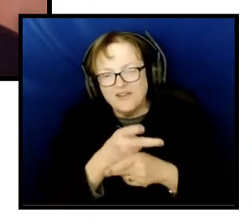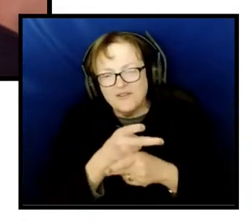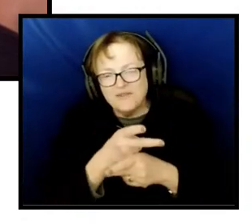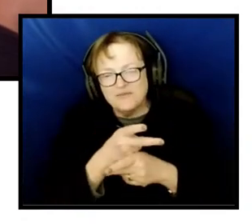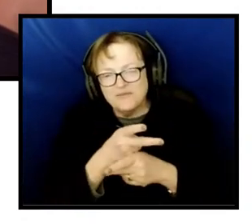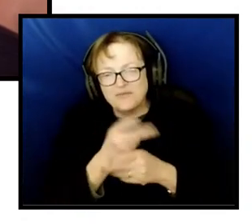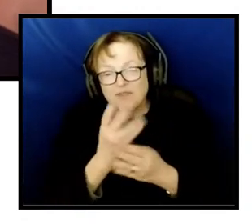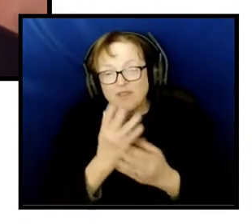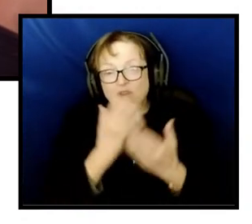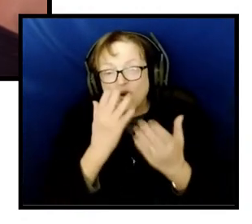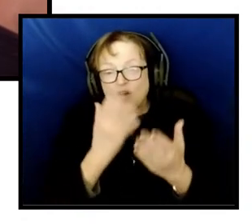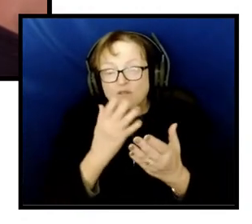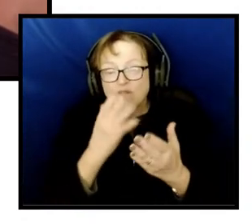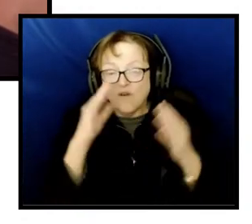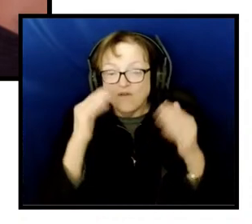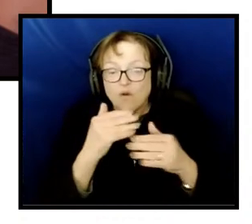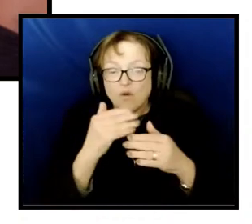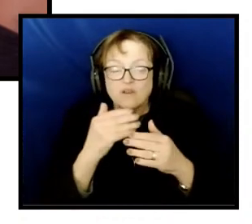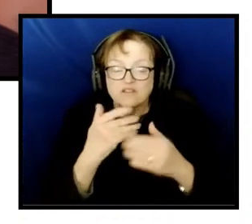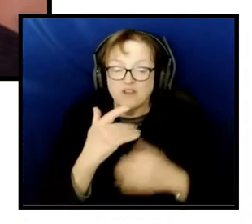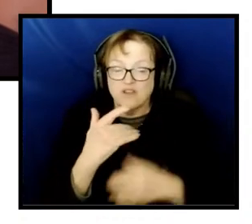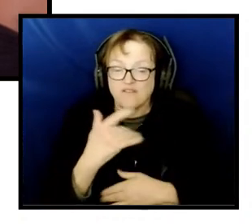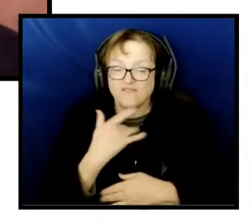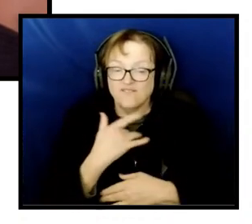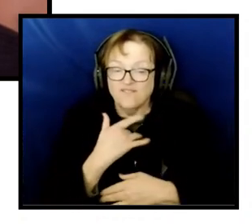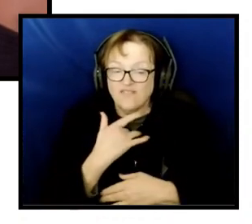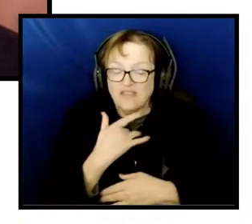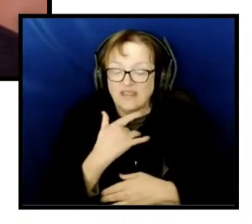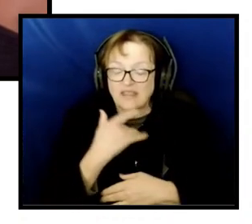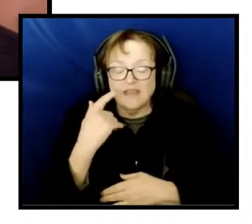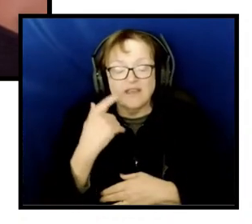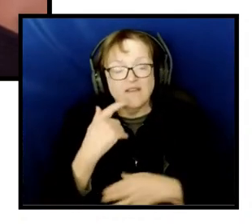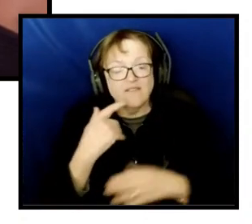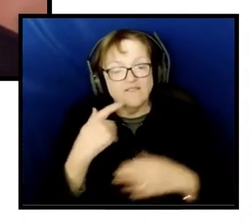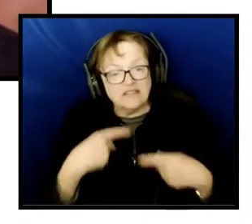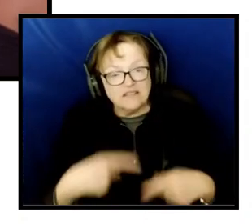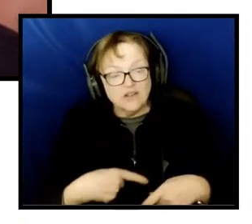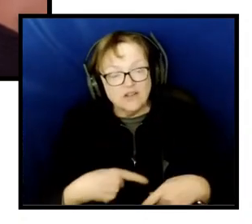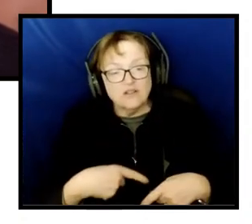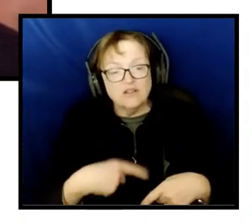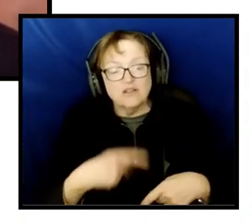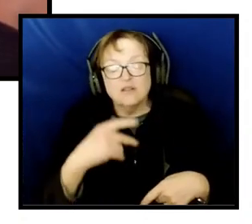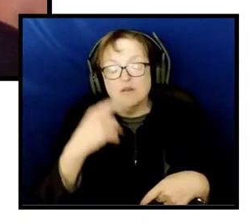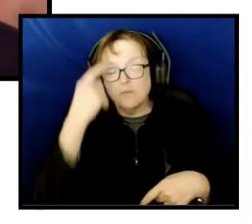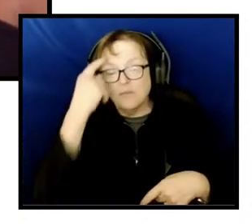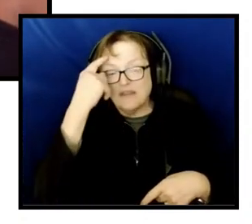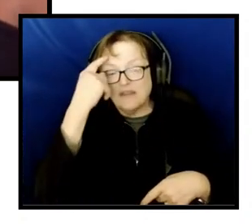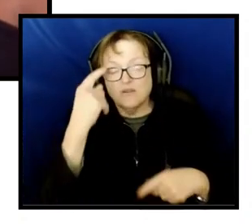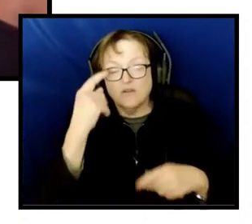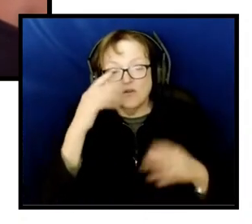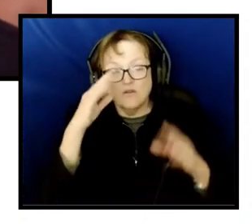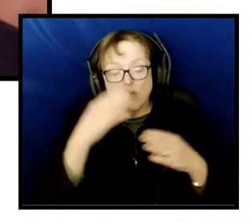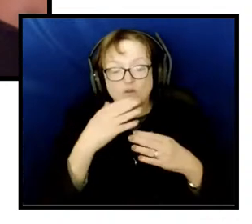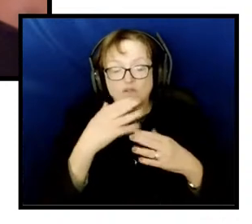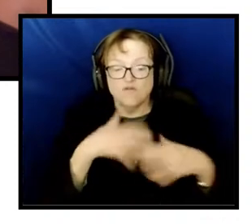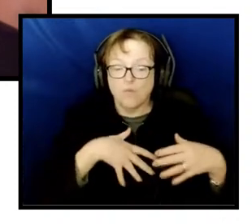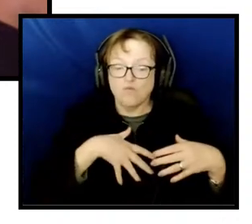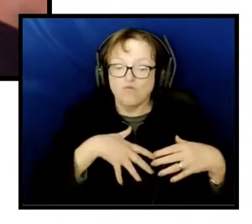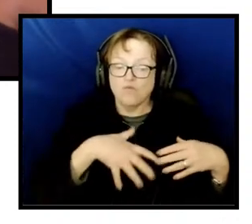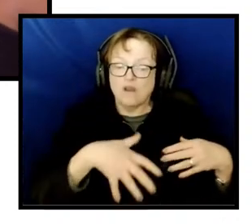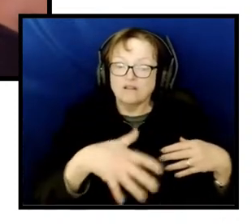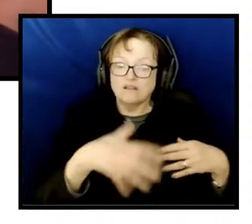Offerings focus on healing from the physical, mental, and emotional effects of pregnancy and birth,